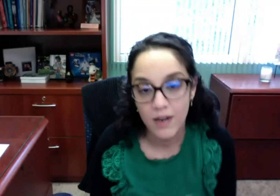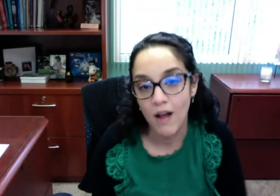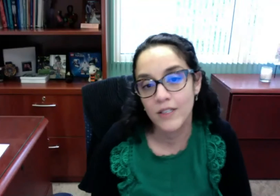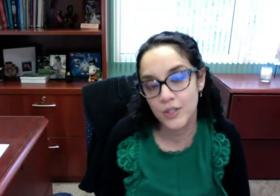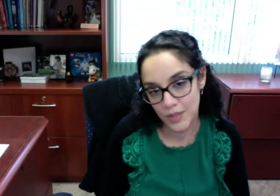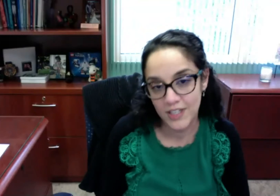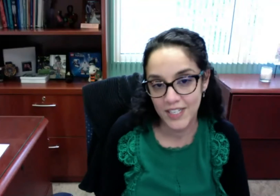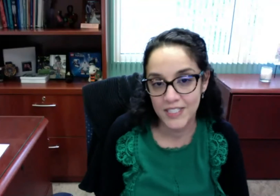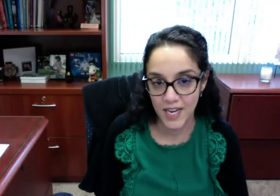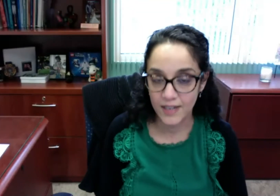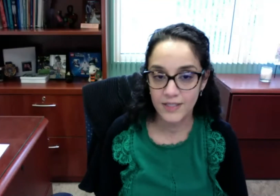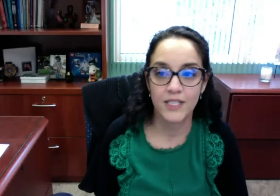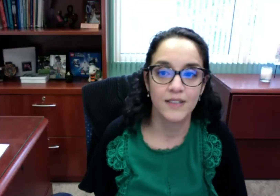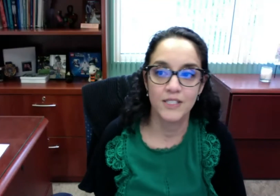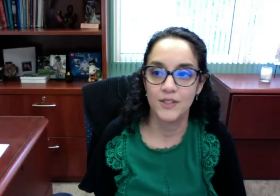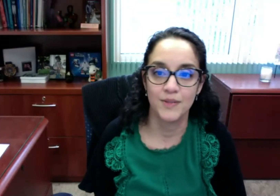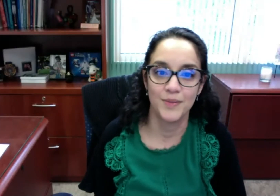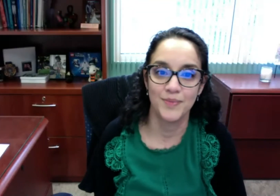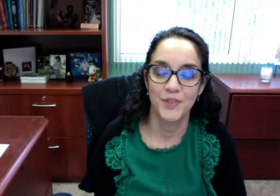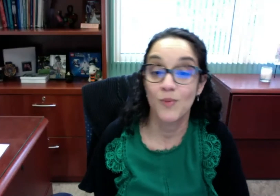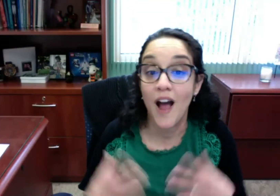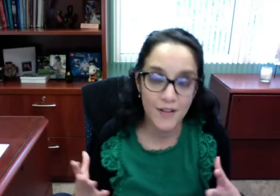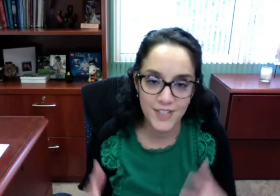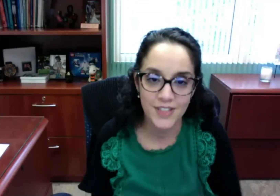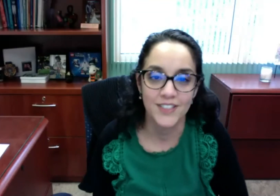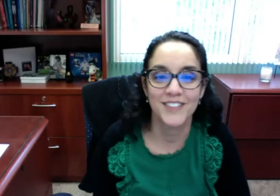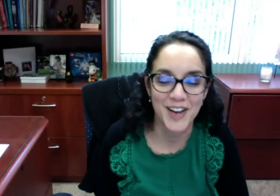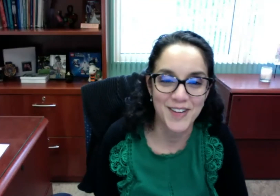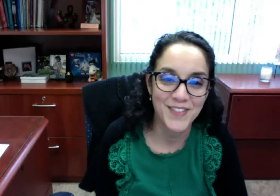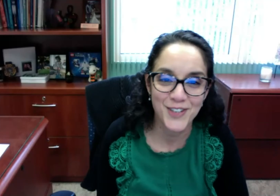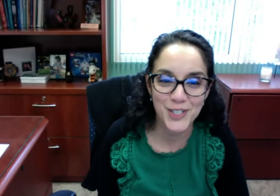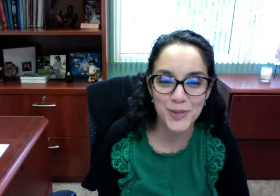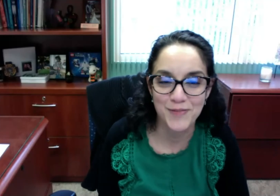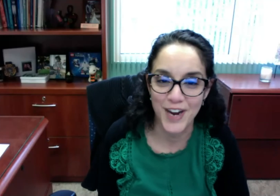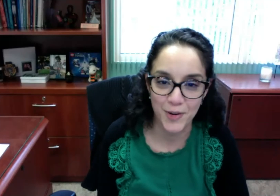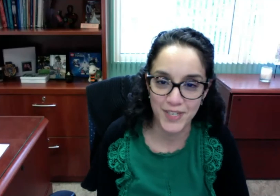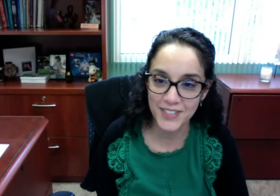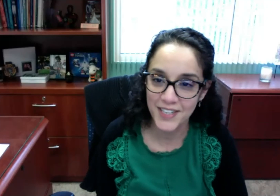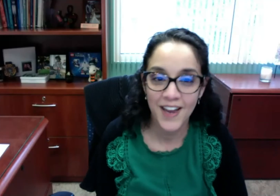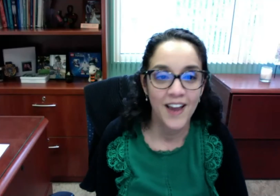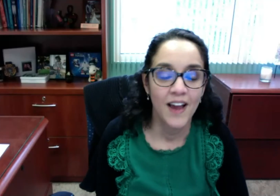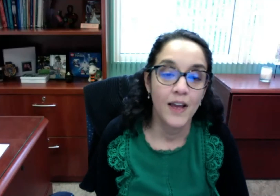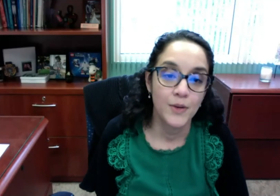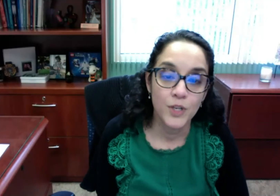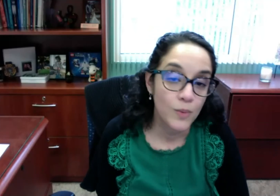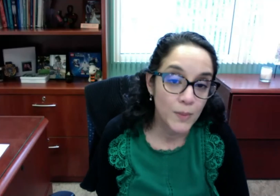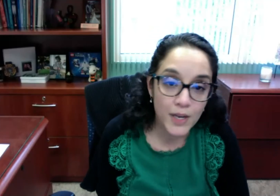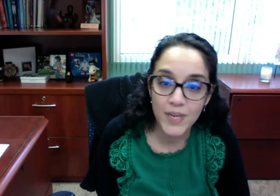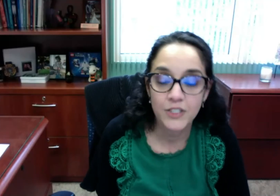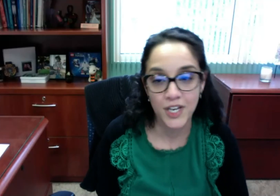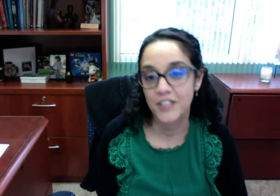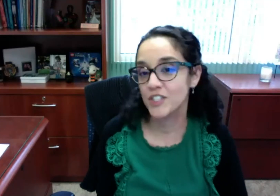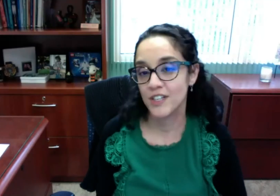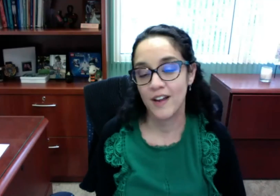really acknowledge the work that it takes to thrive in this virtual environment. And we want